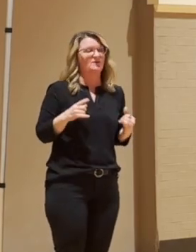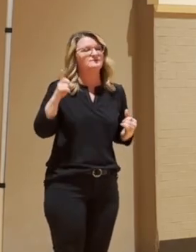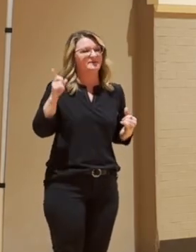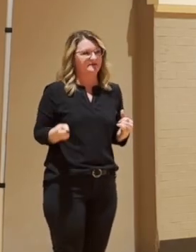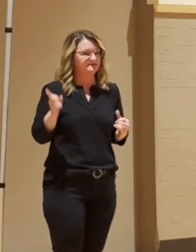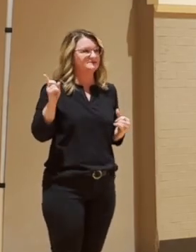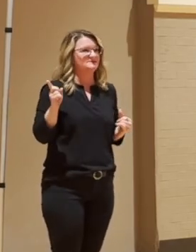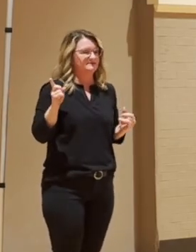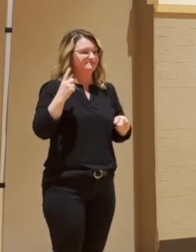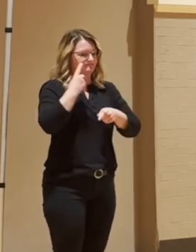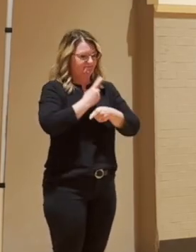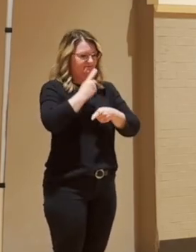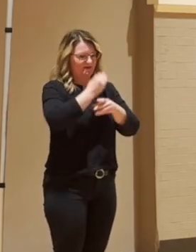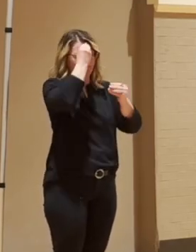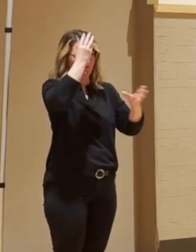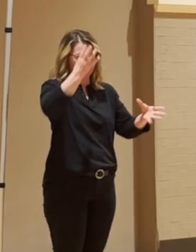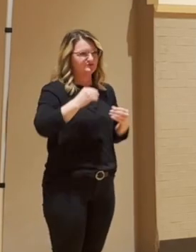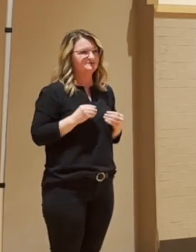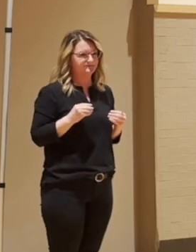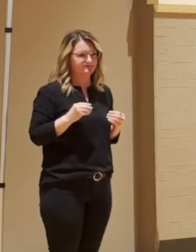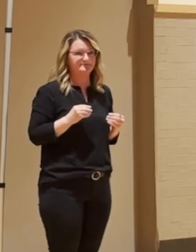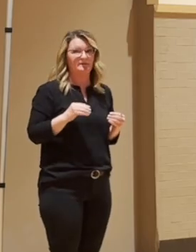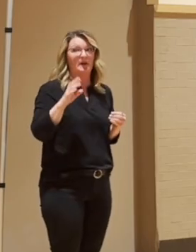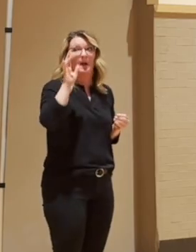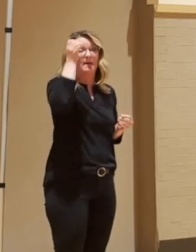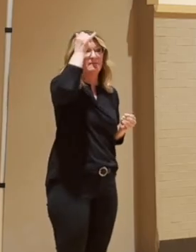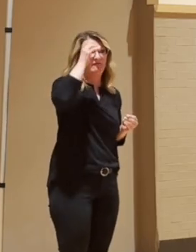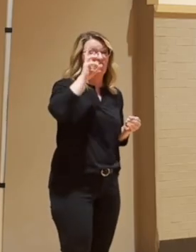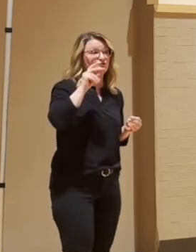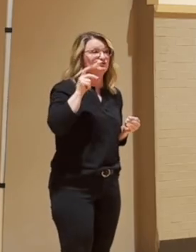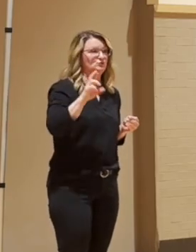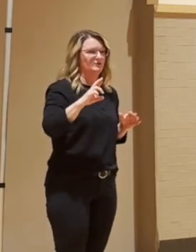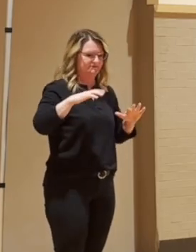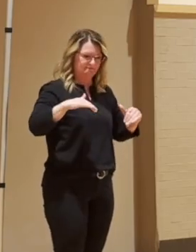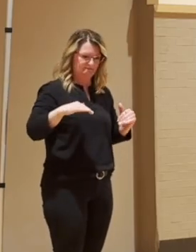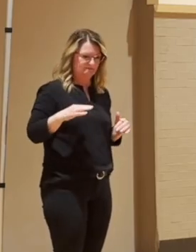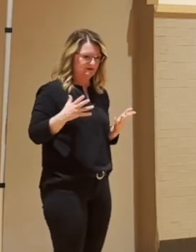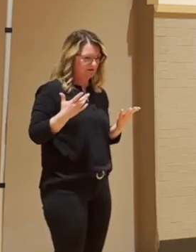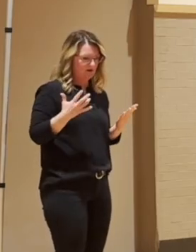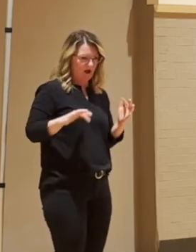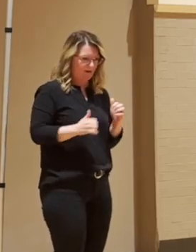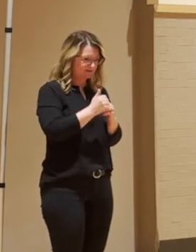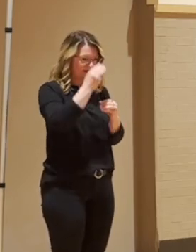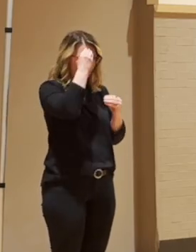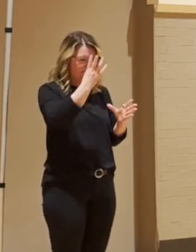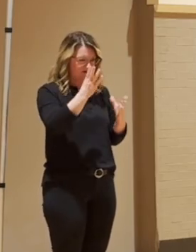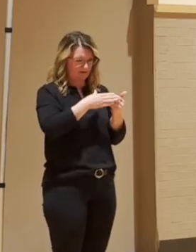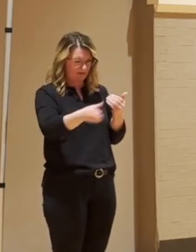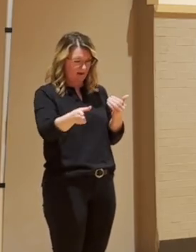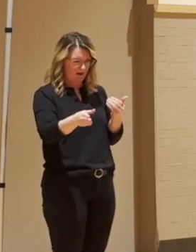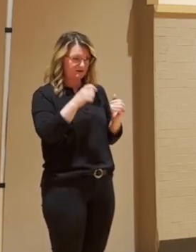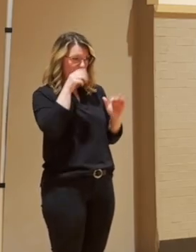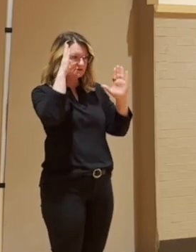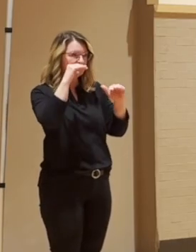is accurate information. Buffalo Sewer has not undertaken any obligation to update this information beyond the date of the